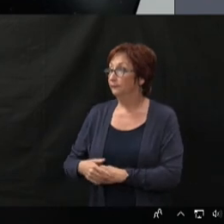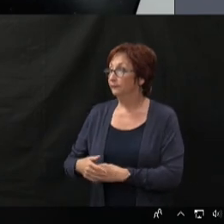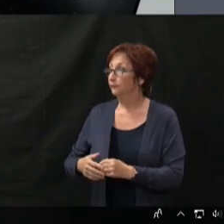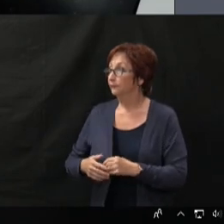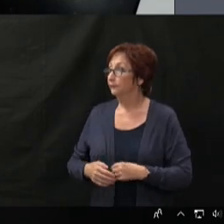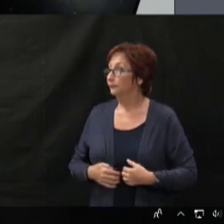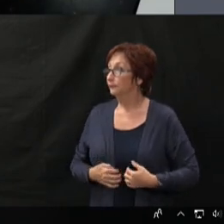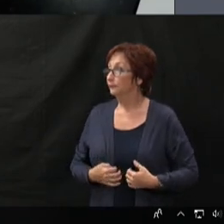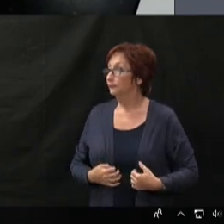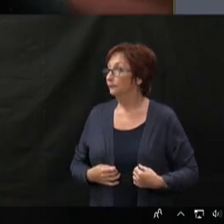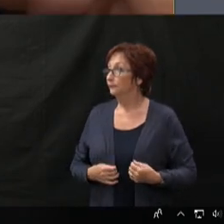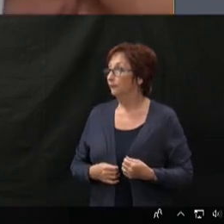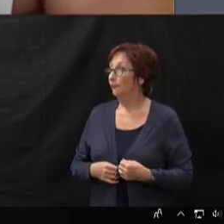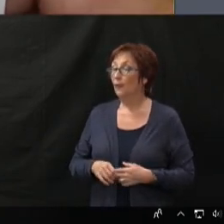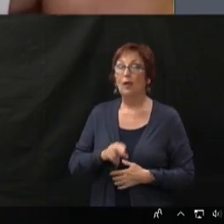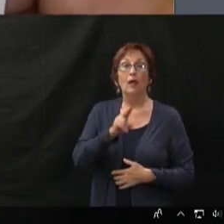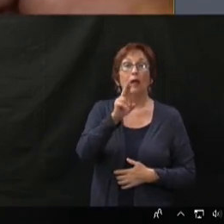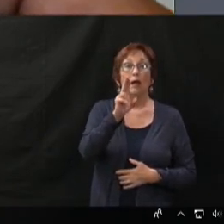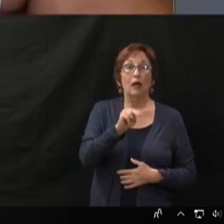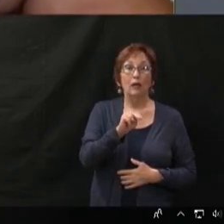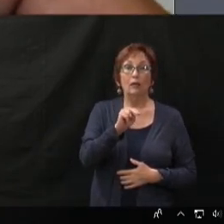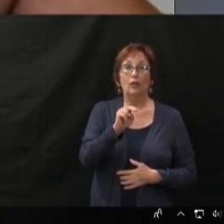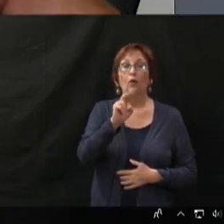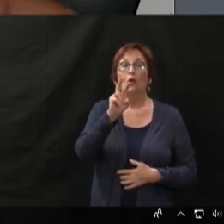Say that again. Unwrap.